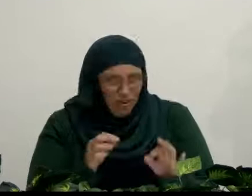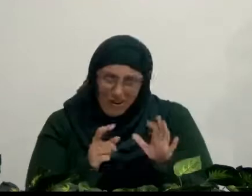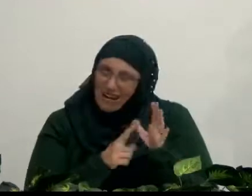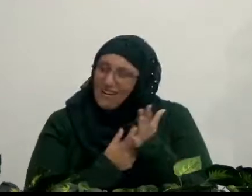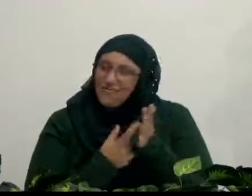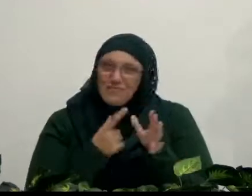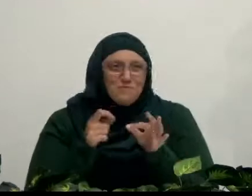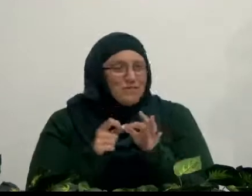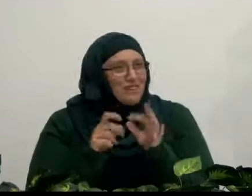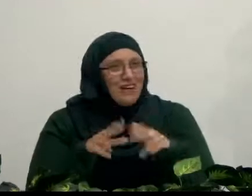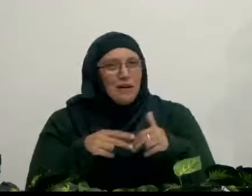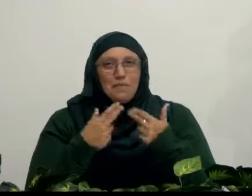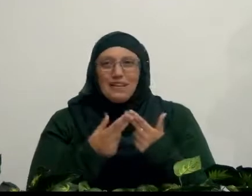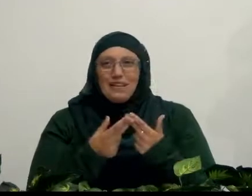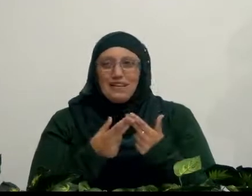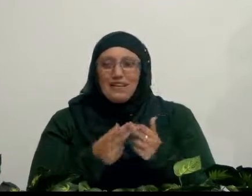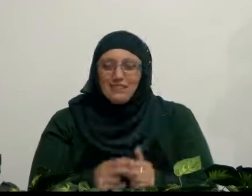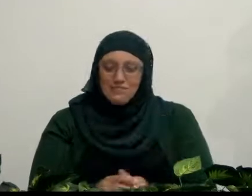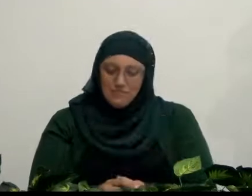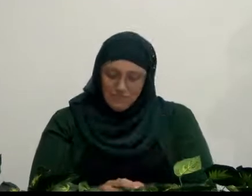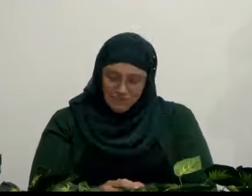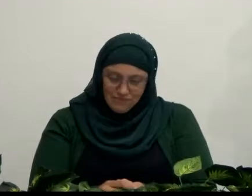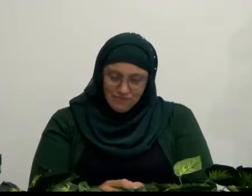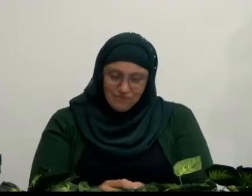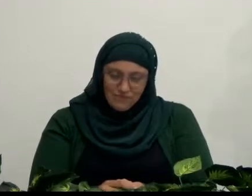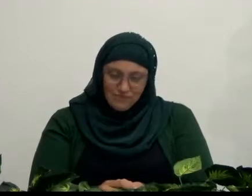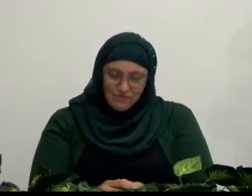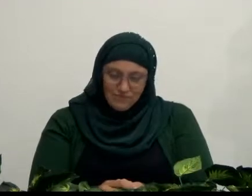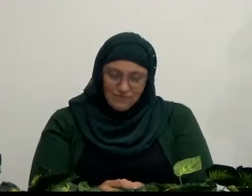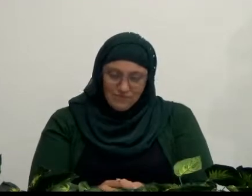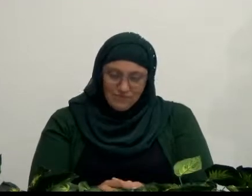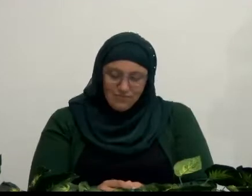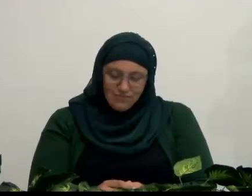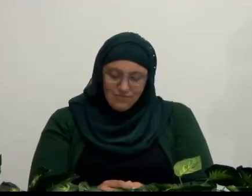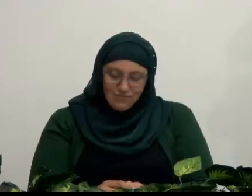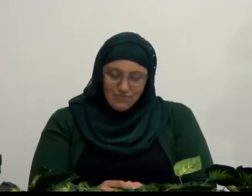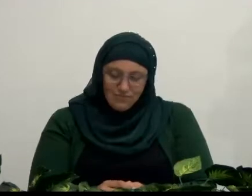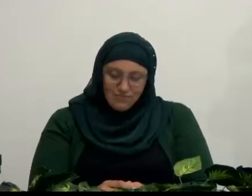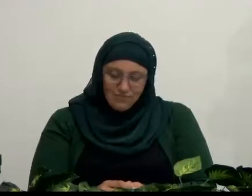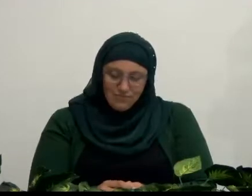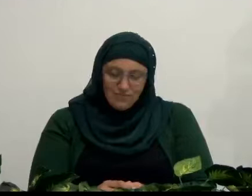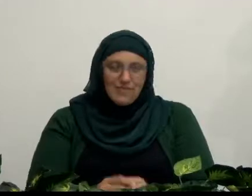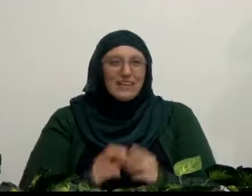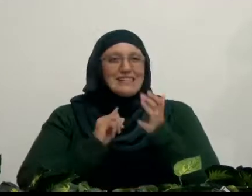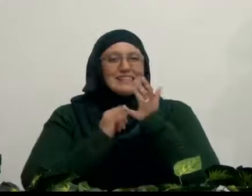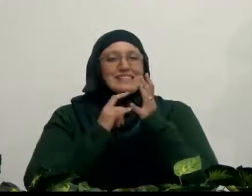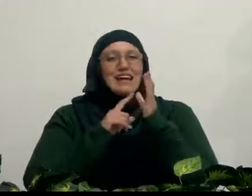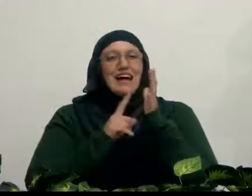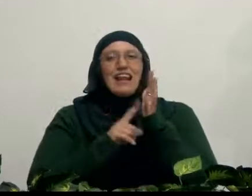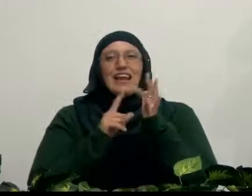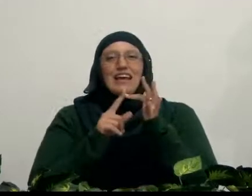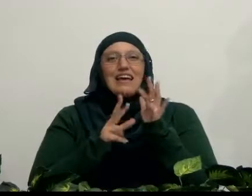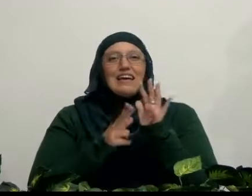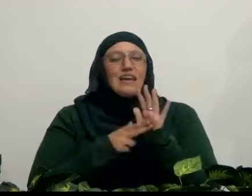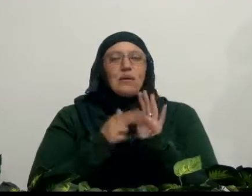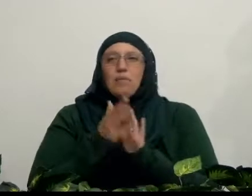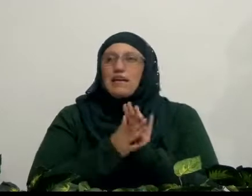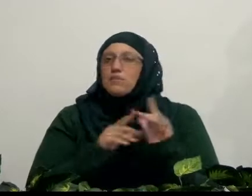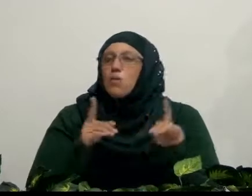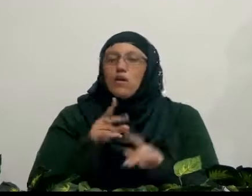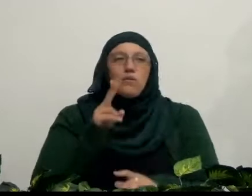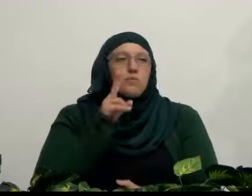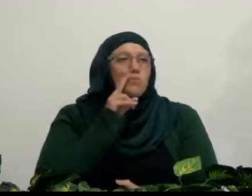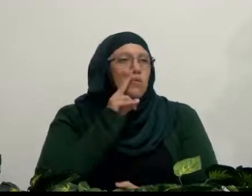alayhi salam. Imam al-Hadi, with regards to his wife, her name is Salil. Salil, literally, it means pure.